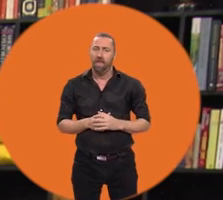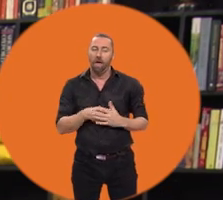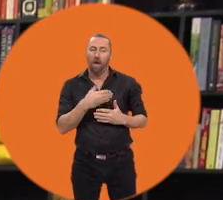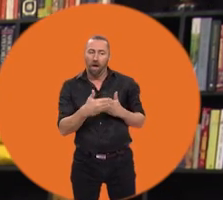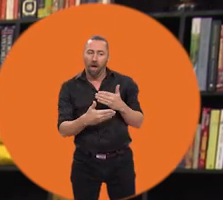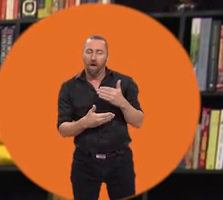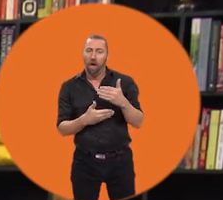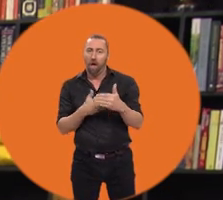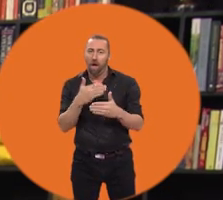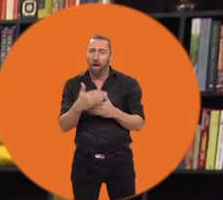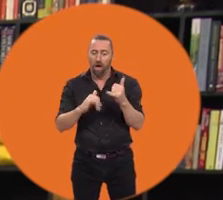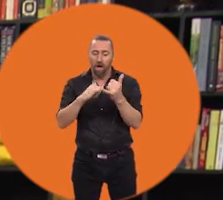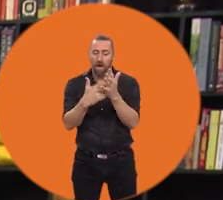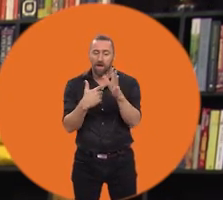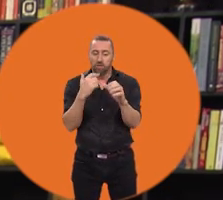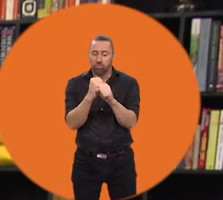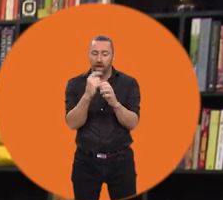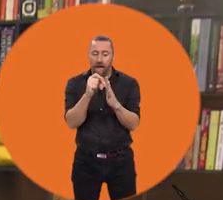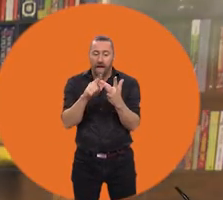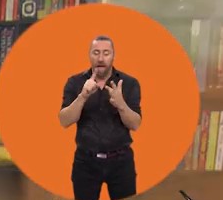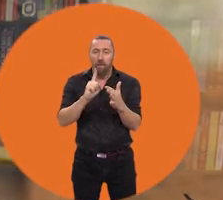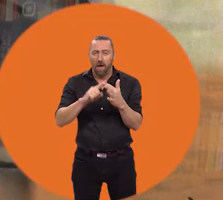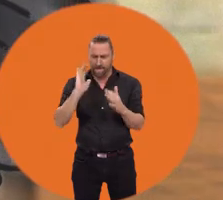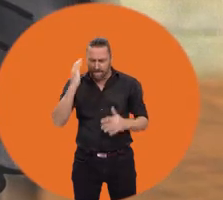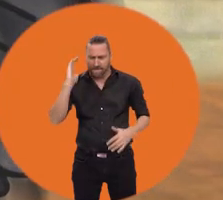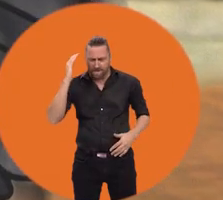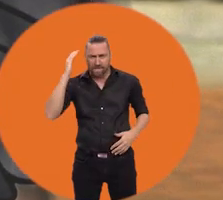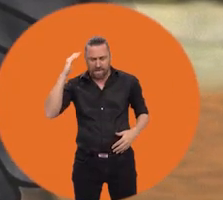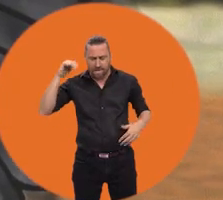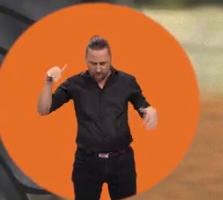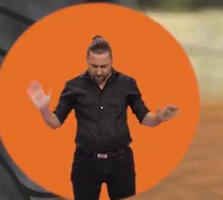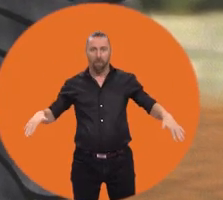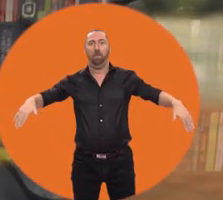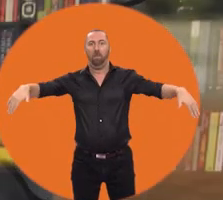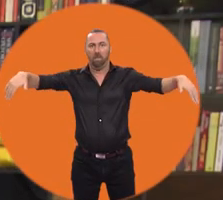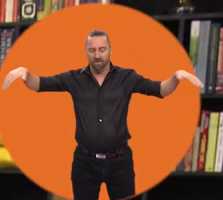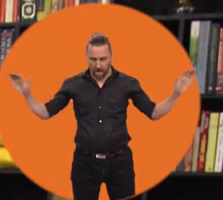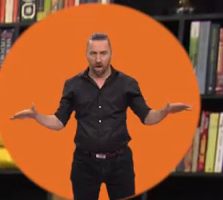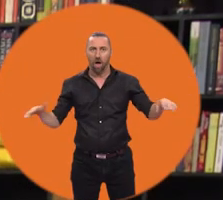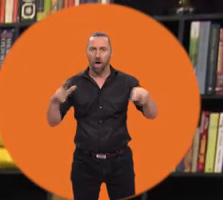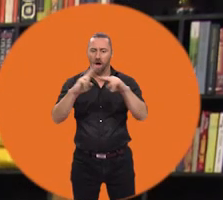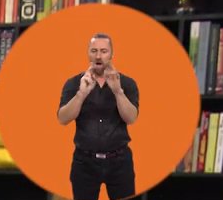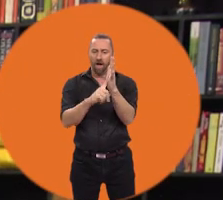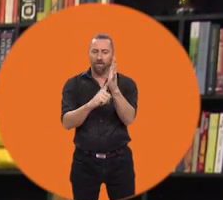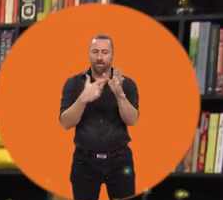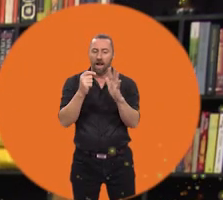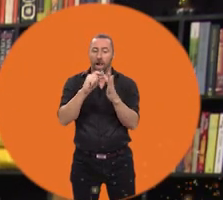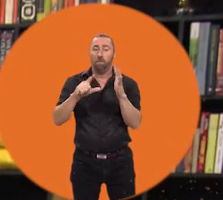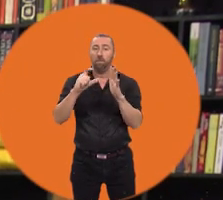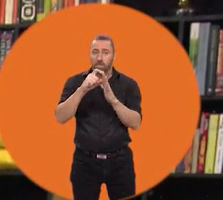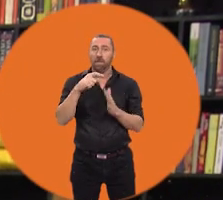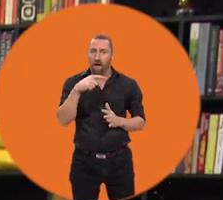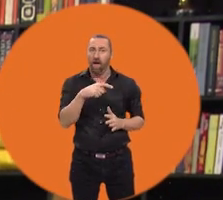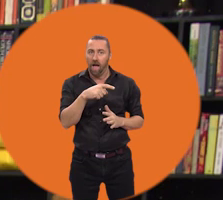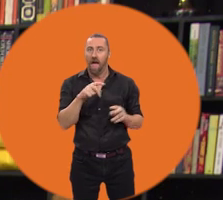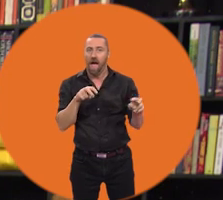Later on in the story, as Scragpie tried and tried, she flapped her wings. Flapped is an action